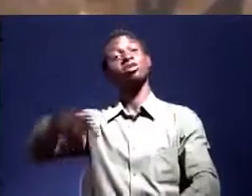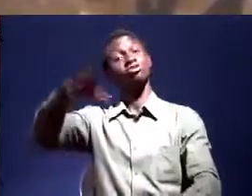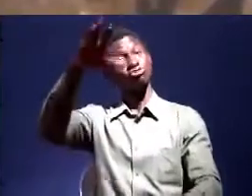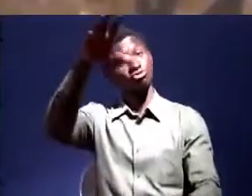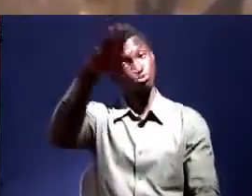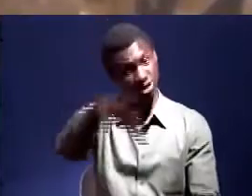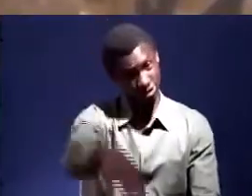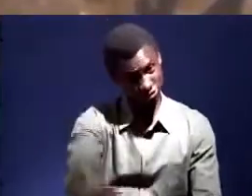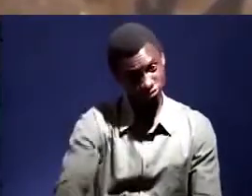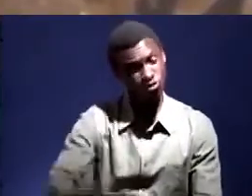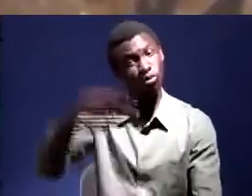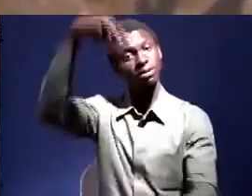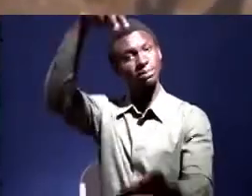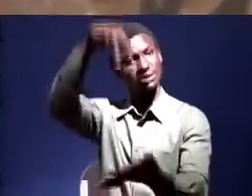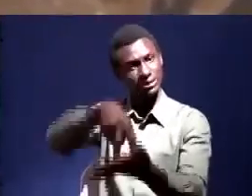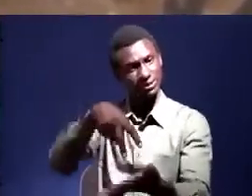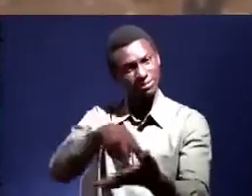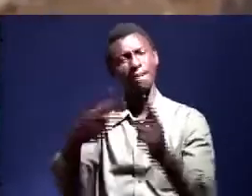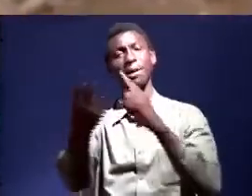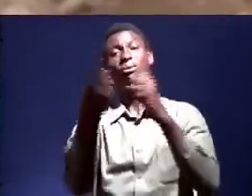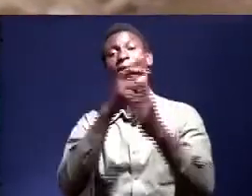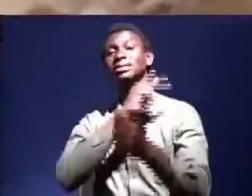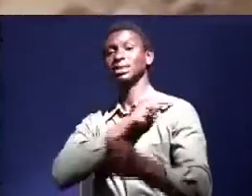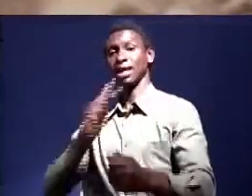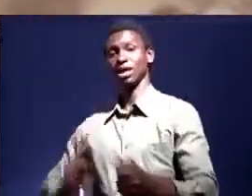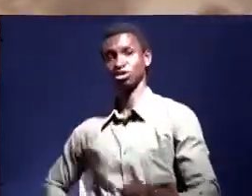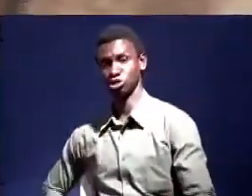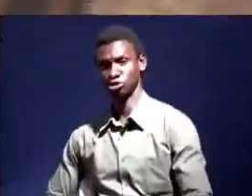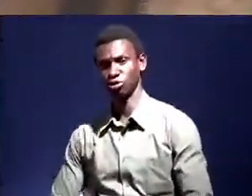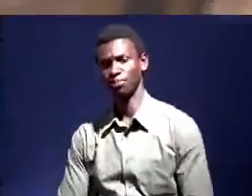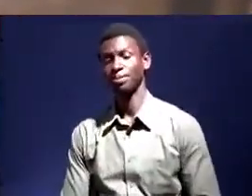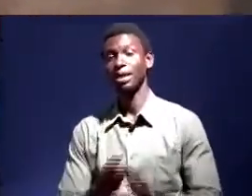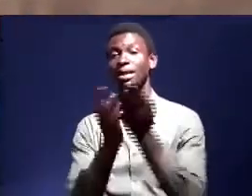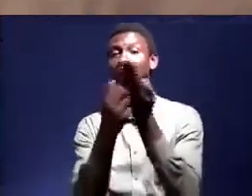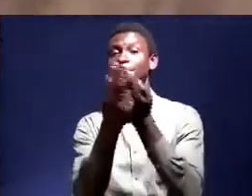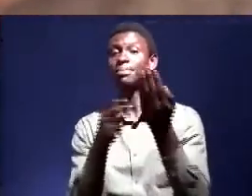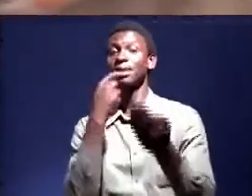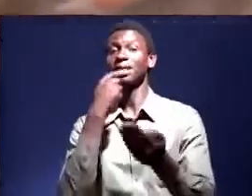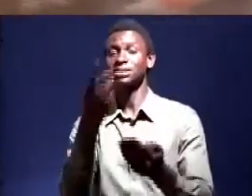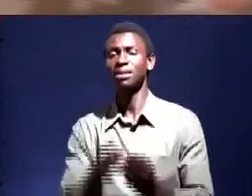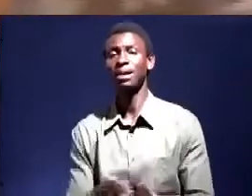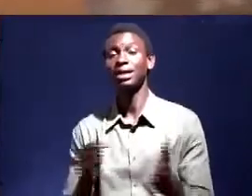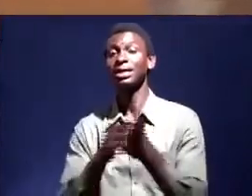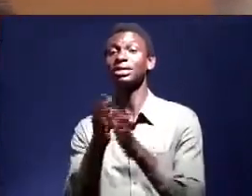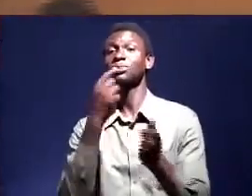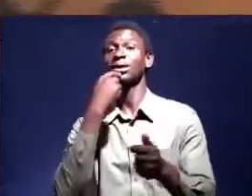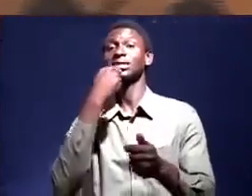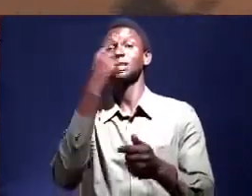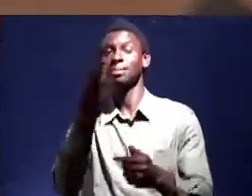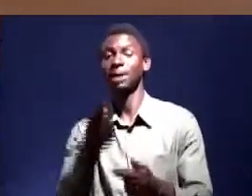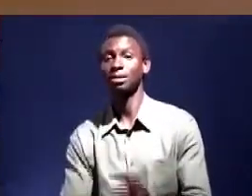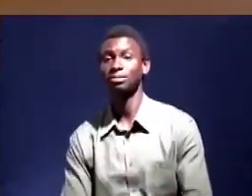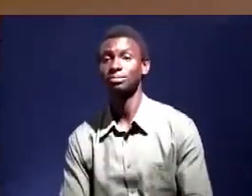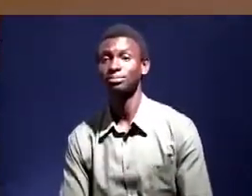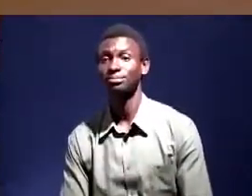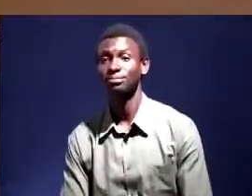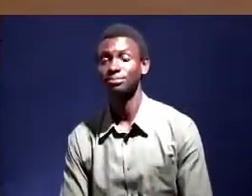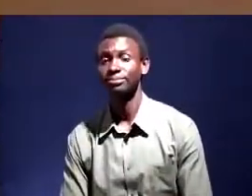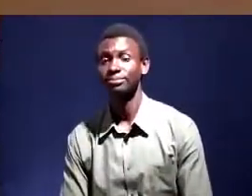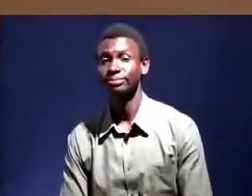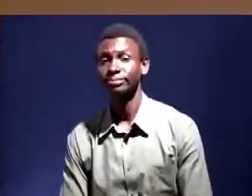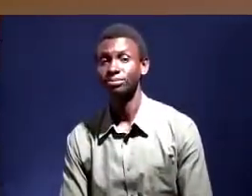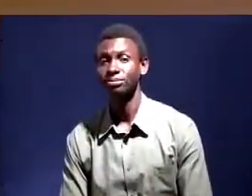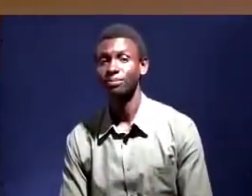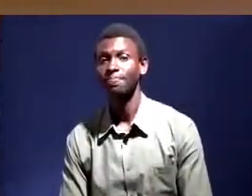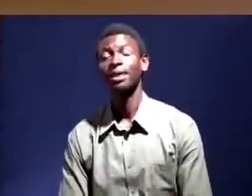huu msimamo kwa ajili ya Kristo. And the Bible says, na Biblia inasema, Jesus says, Yesu asema, he that confesses me before